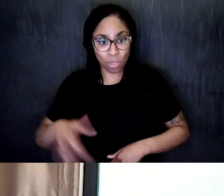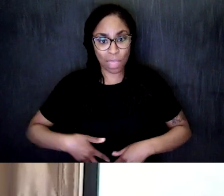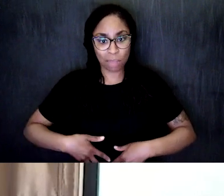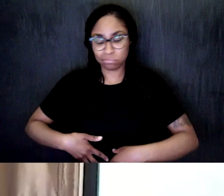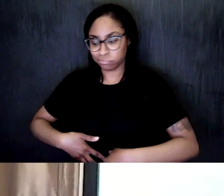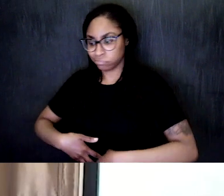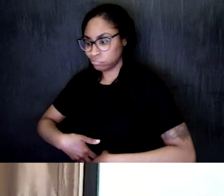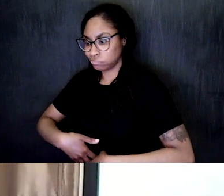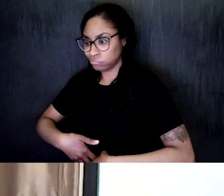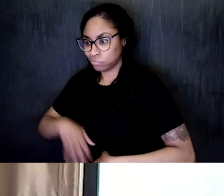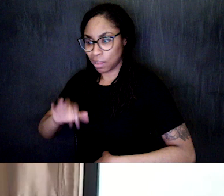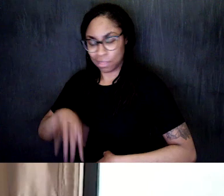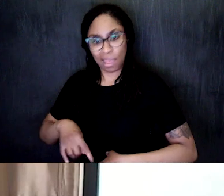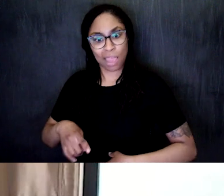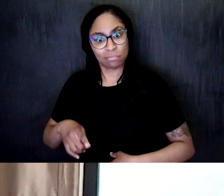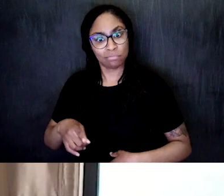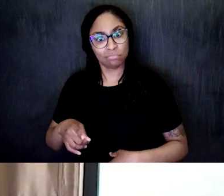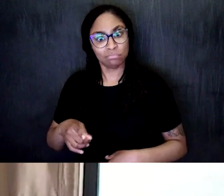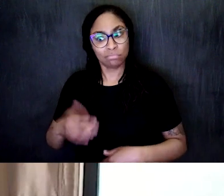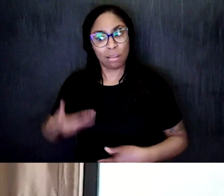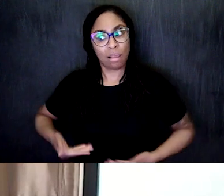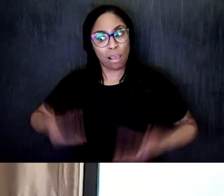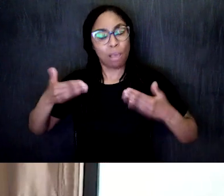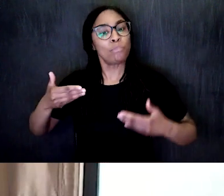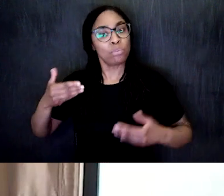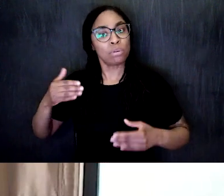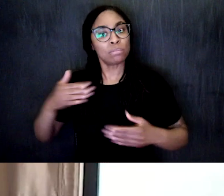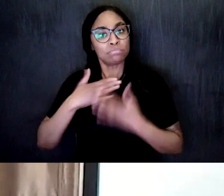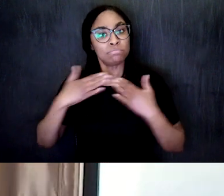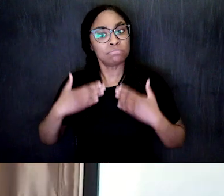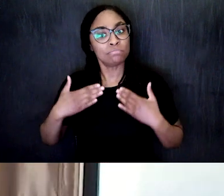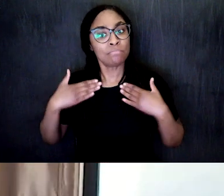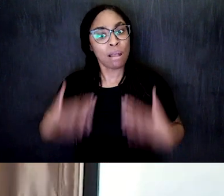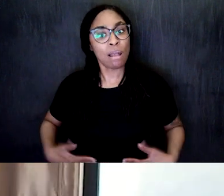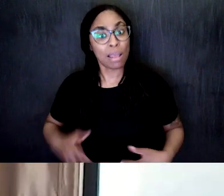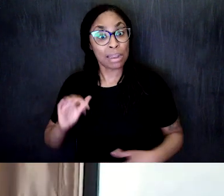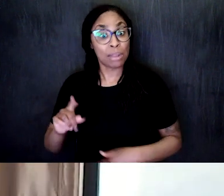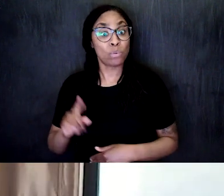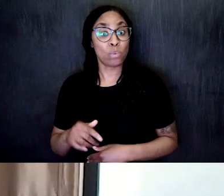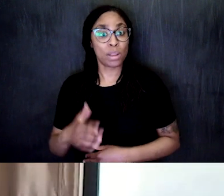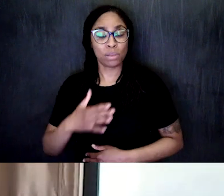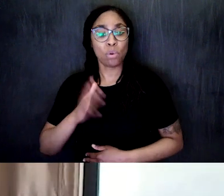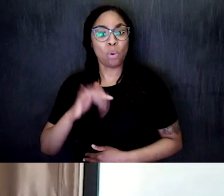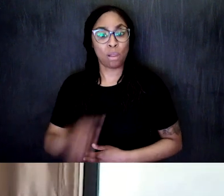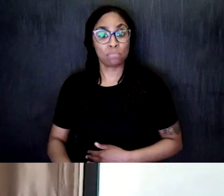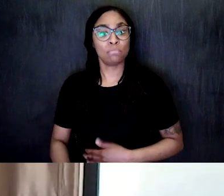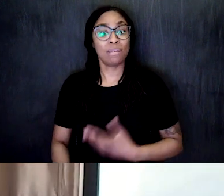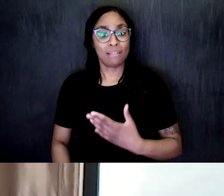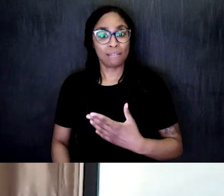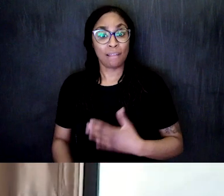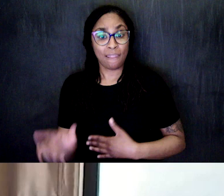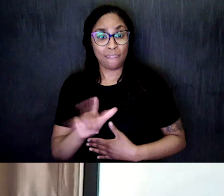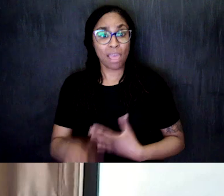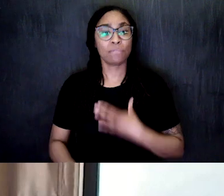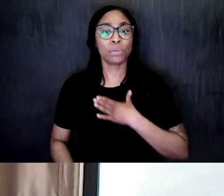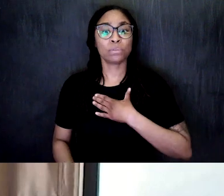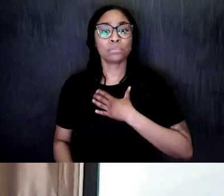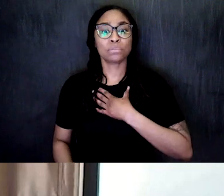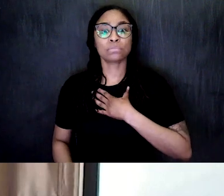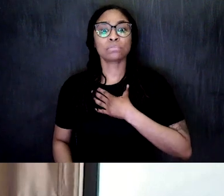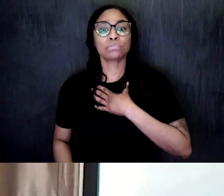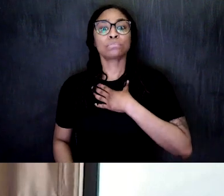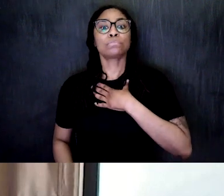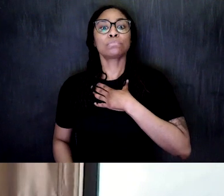of the body that creates a lift in the upper body. If you want to go back and try with your left hand to lift and lengthen up through